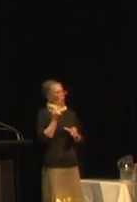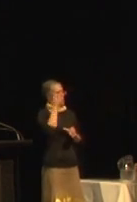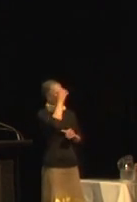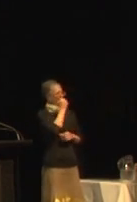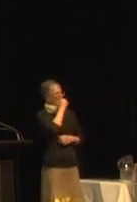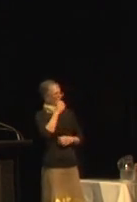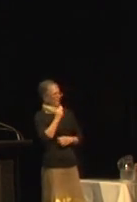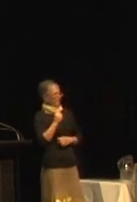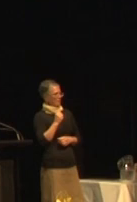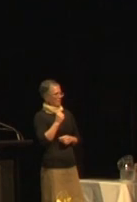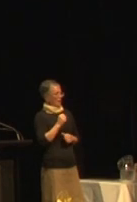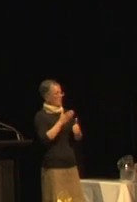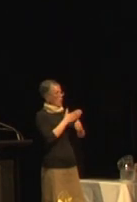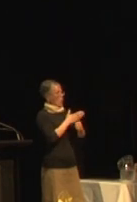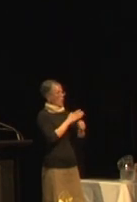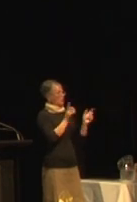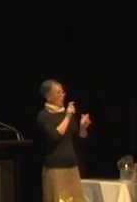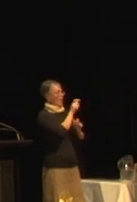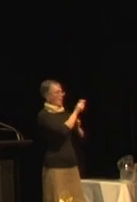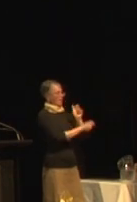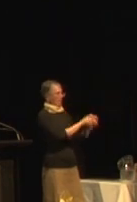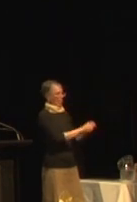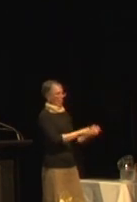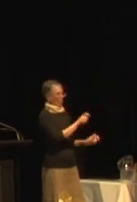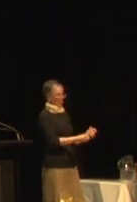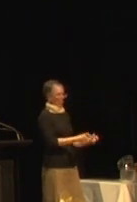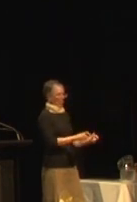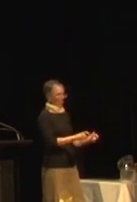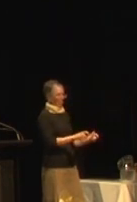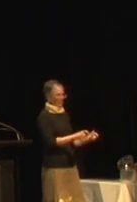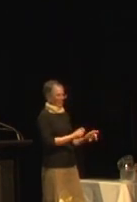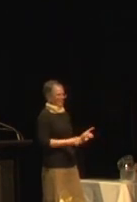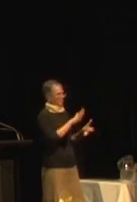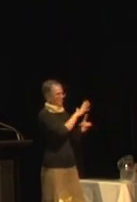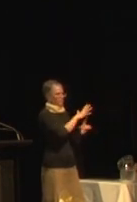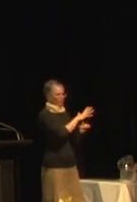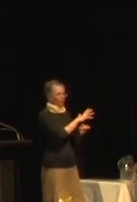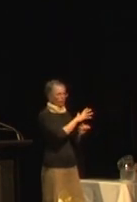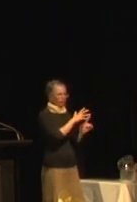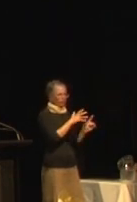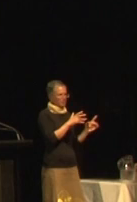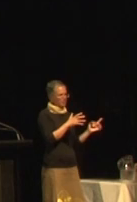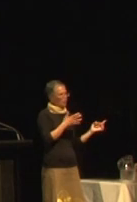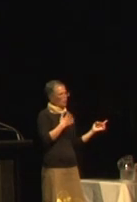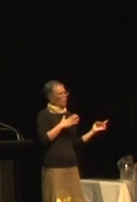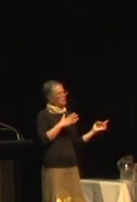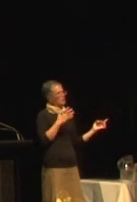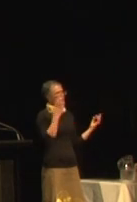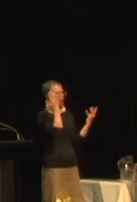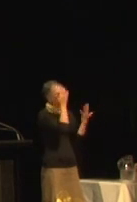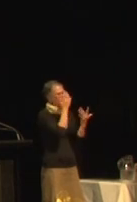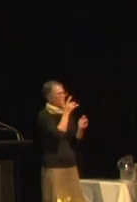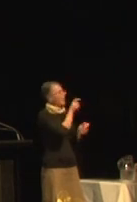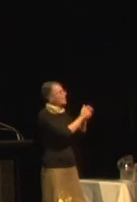so much. We talk about bringing the ideals, the difficult ideas of the Sustainable Development Goals, climate